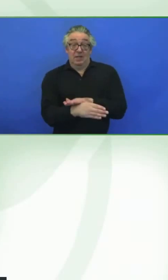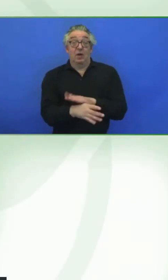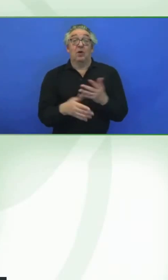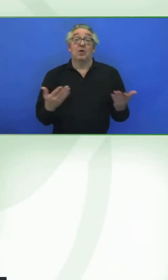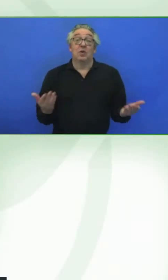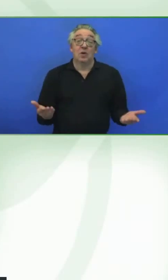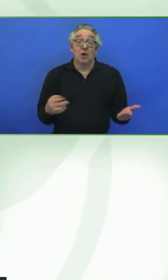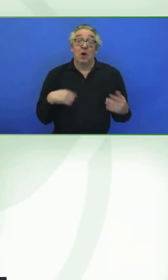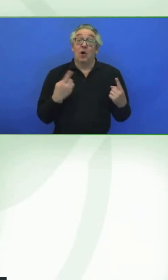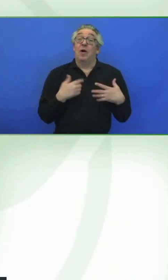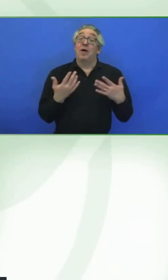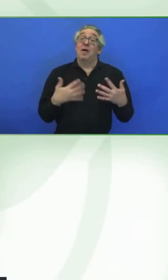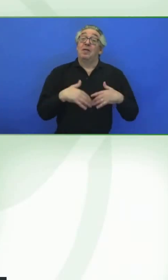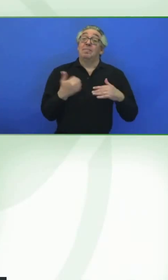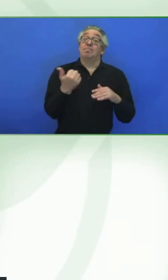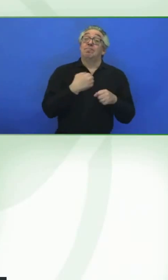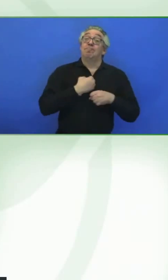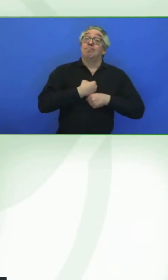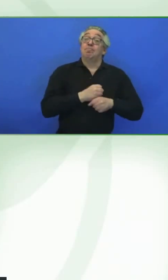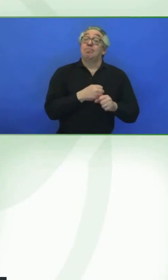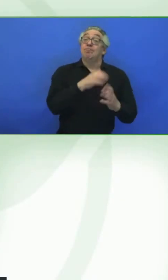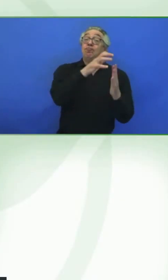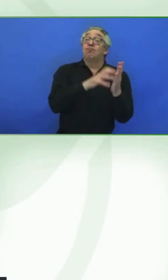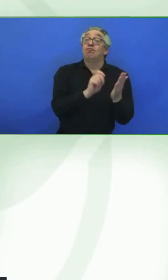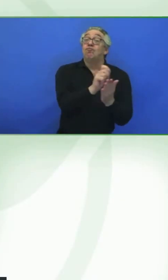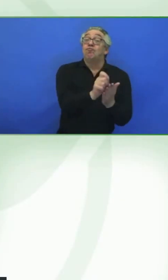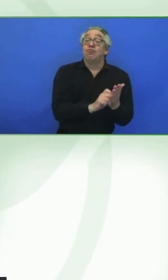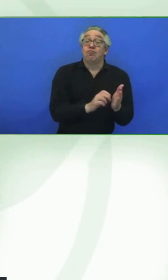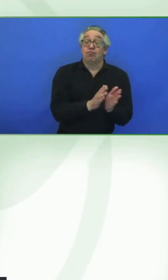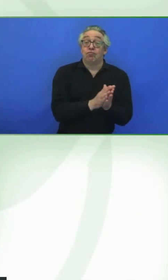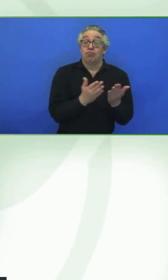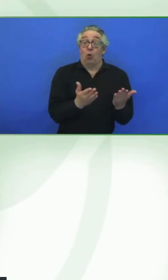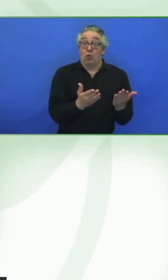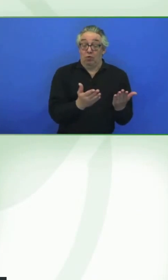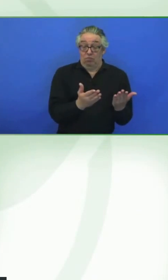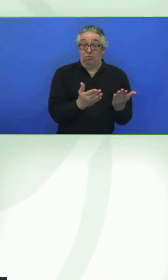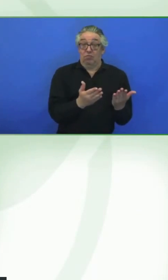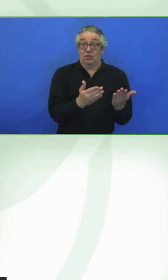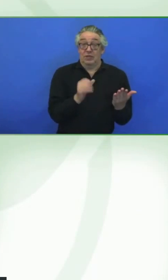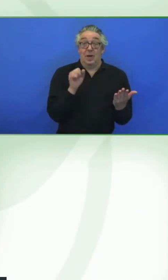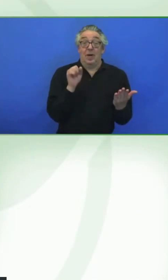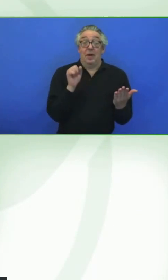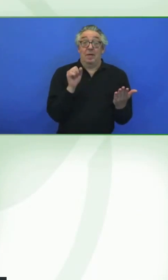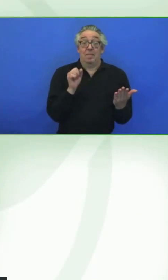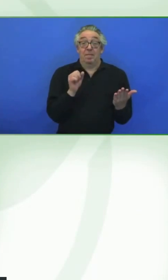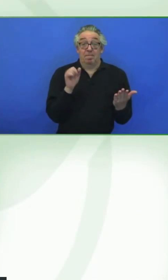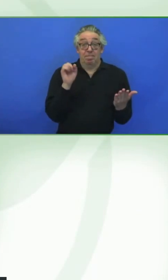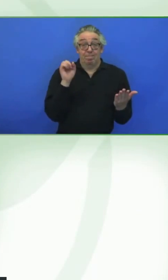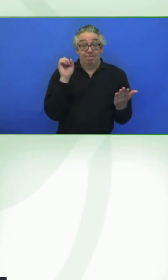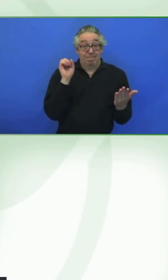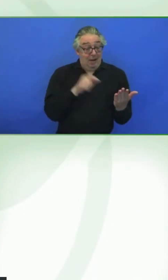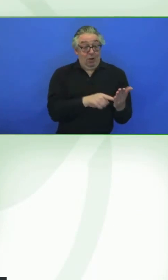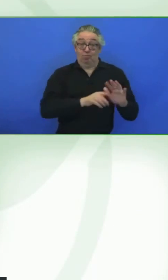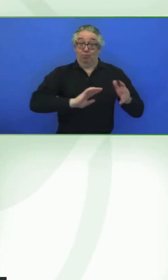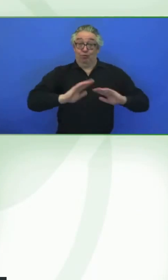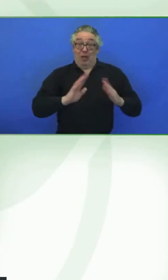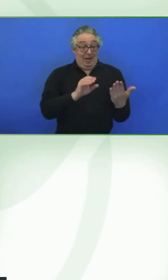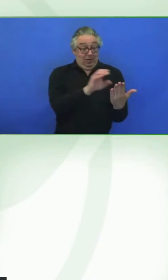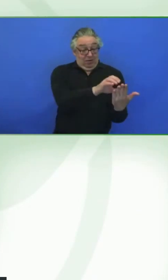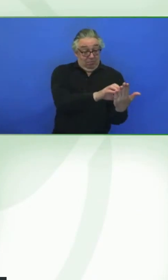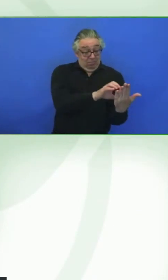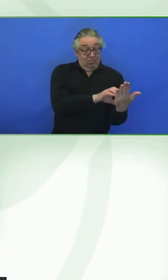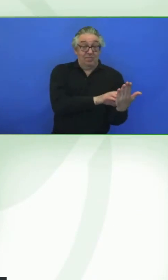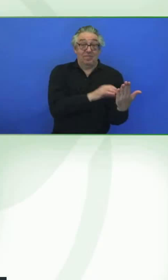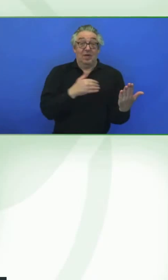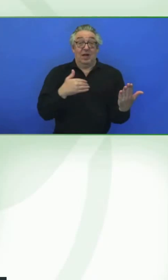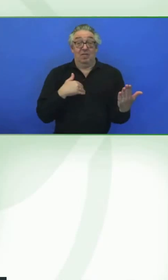can use in sign language to communicate with young children from 2 to